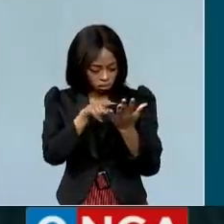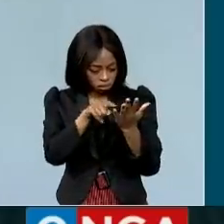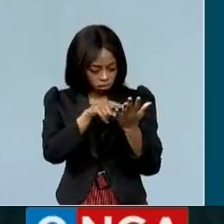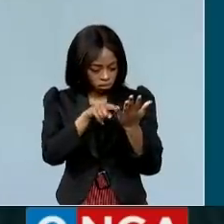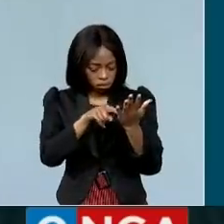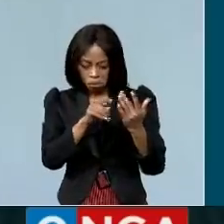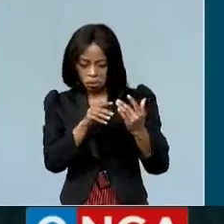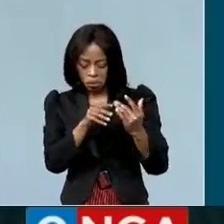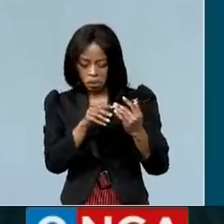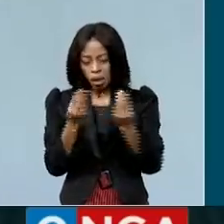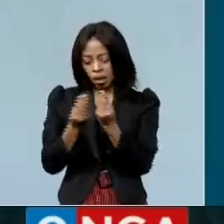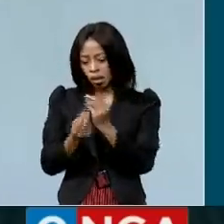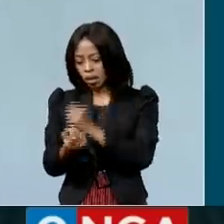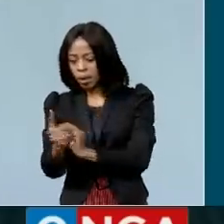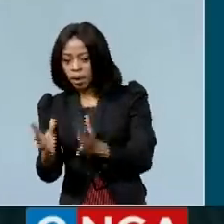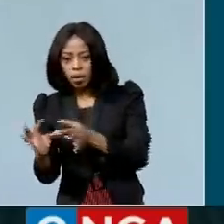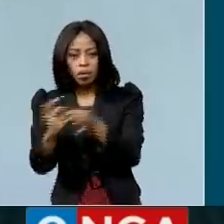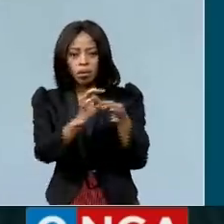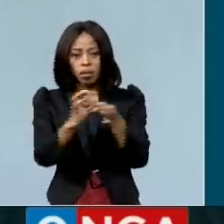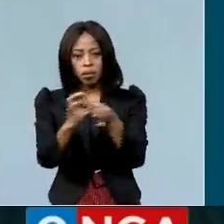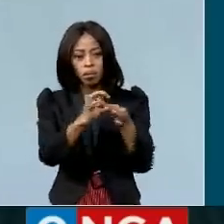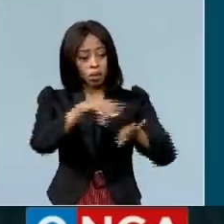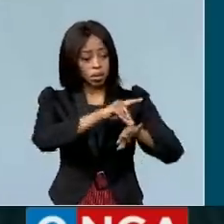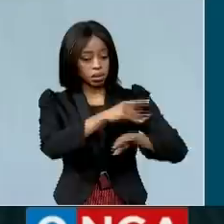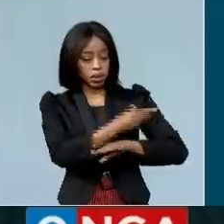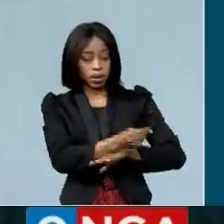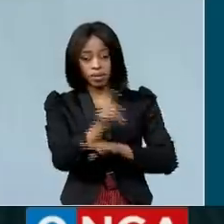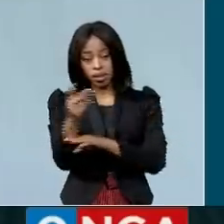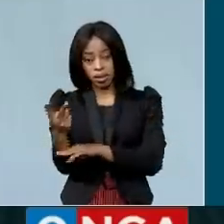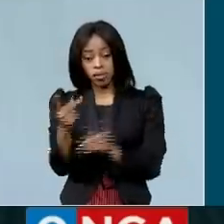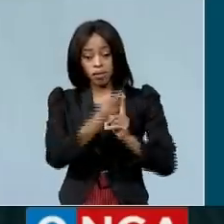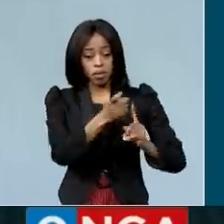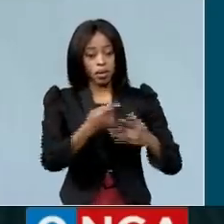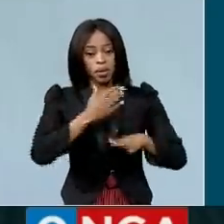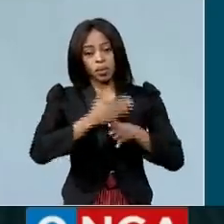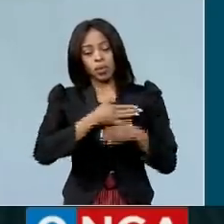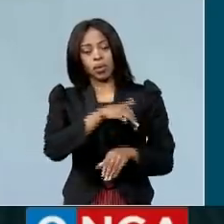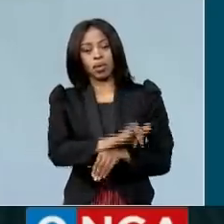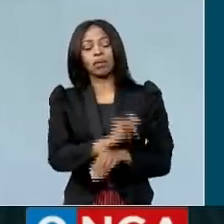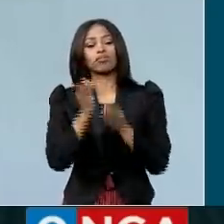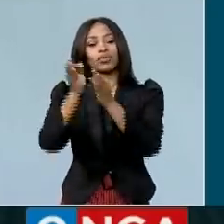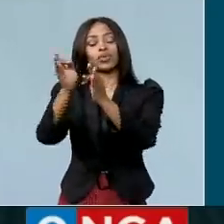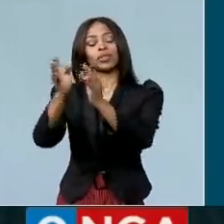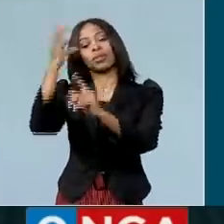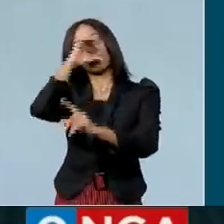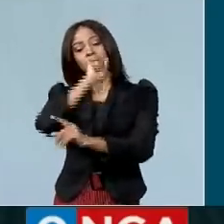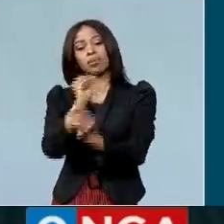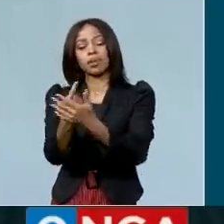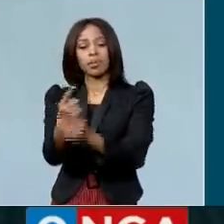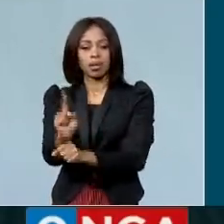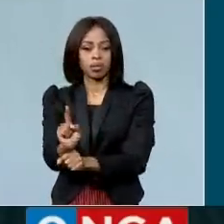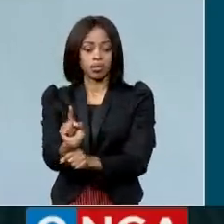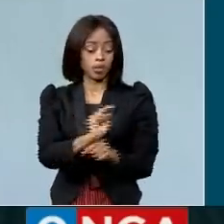the patterns and the relationships between the data that we see, and then we extrapolate from there into a future. And we do